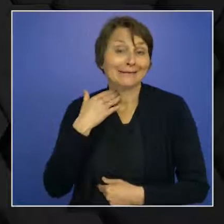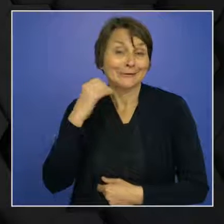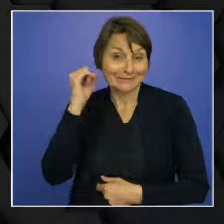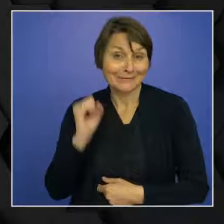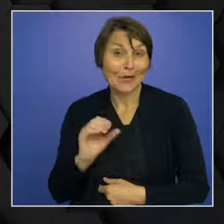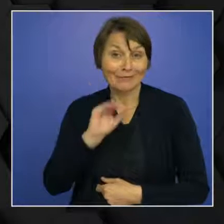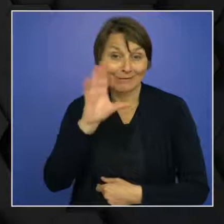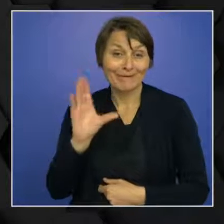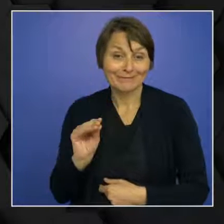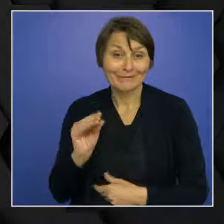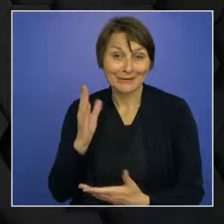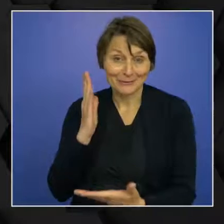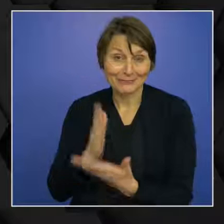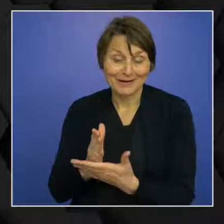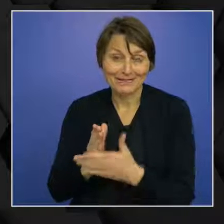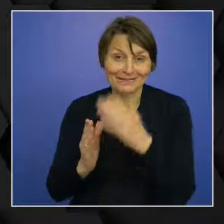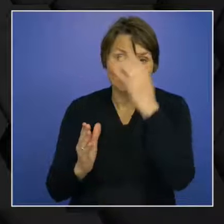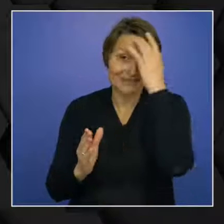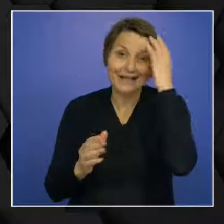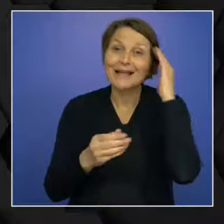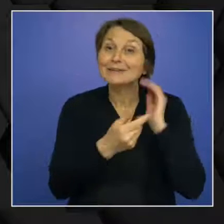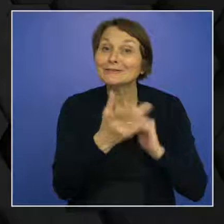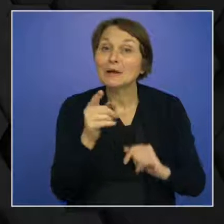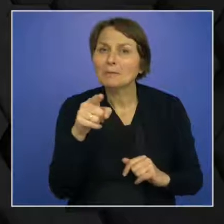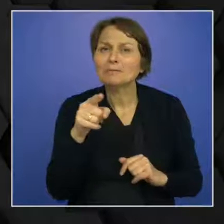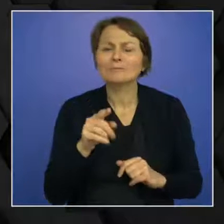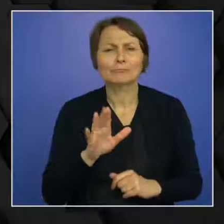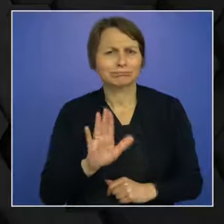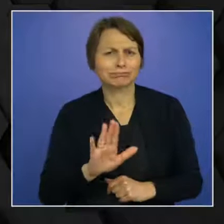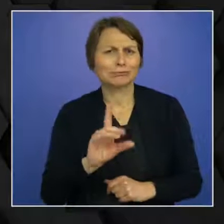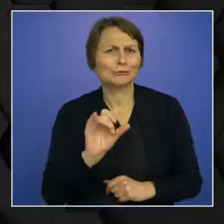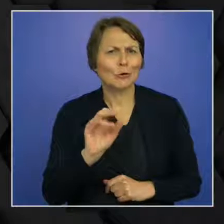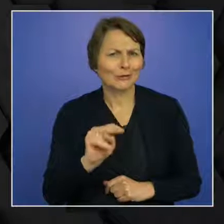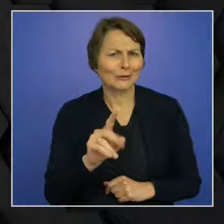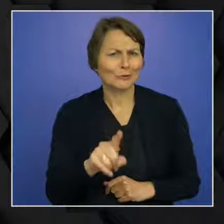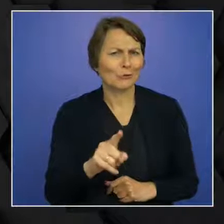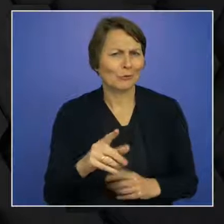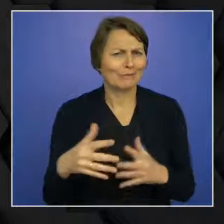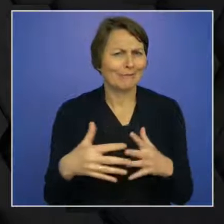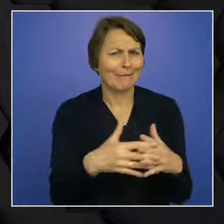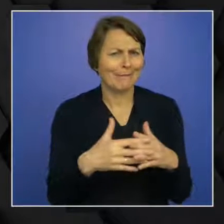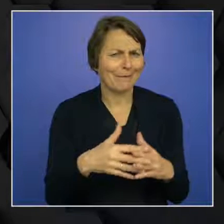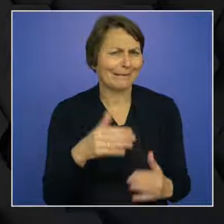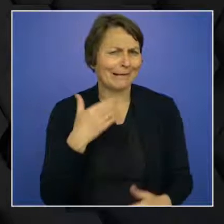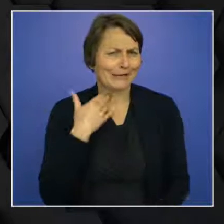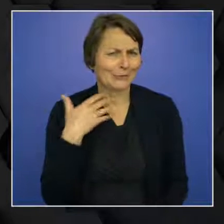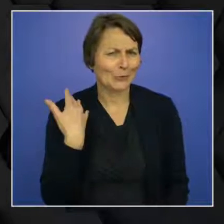which and some of your American accent, Donna, I've noticed. I've tested.